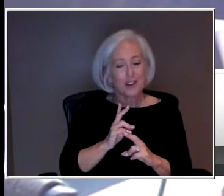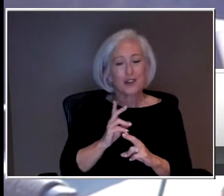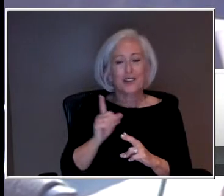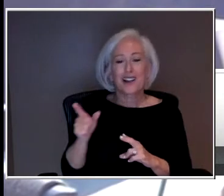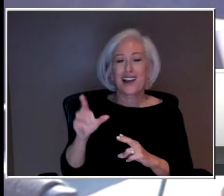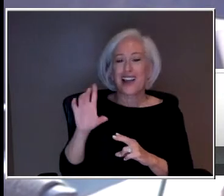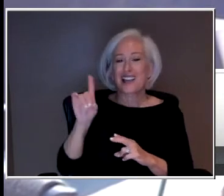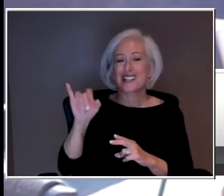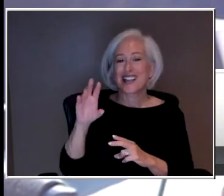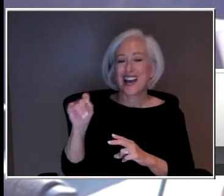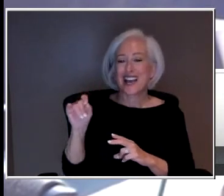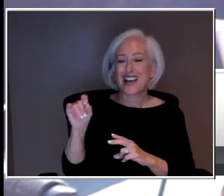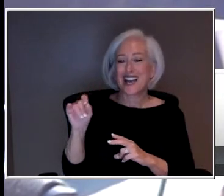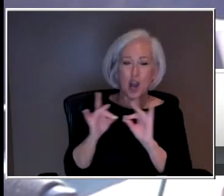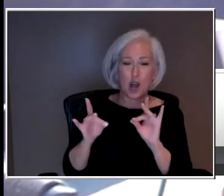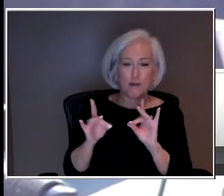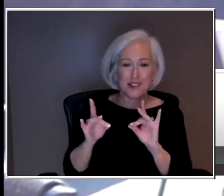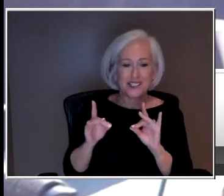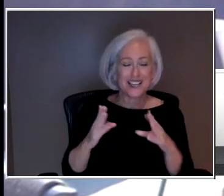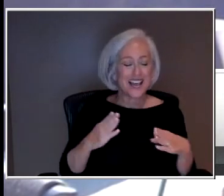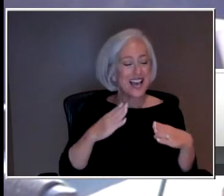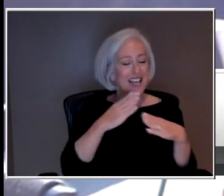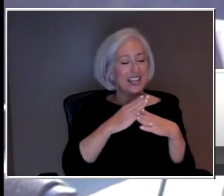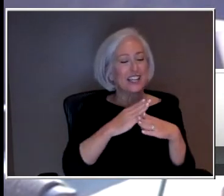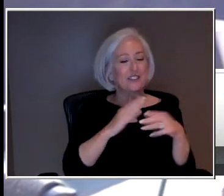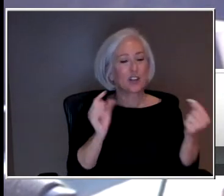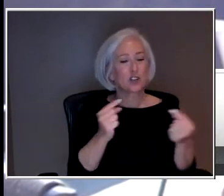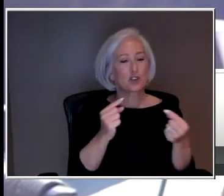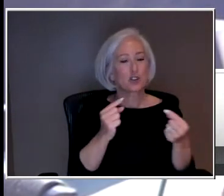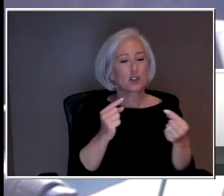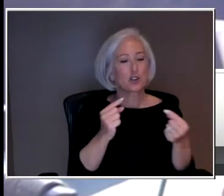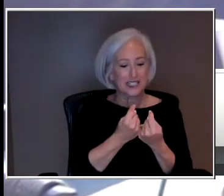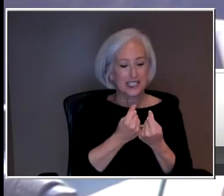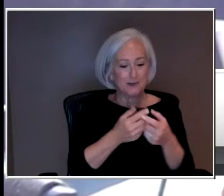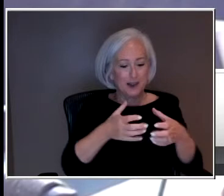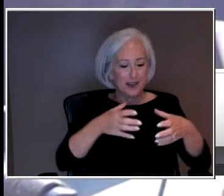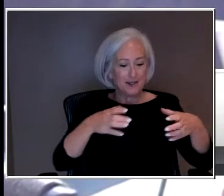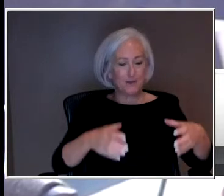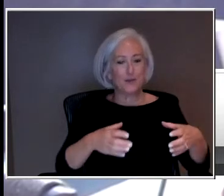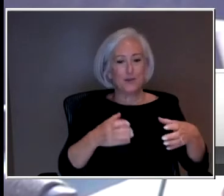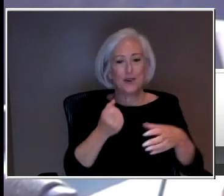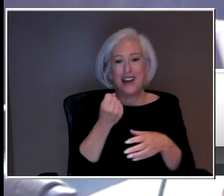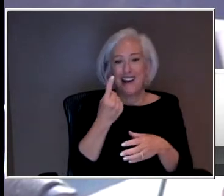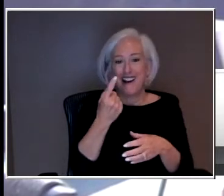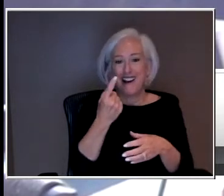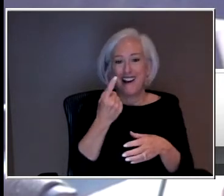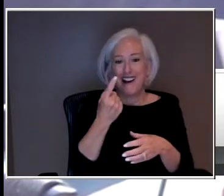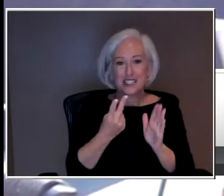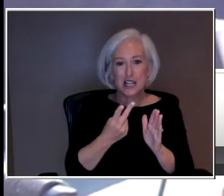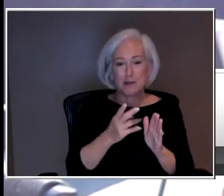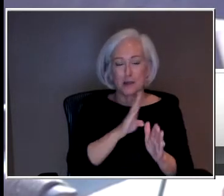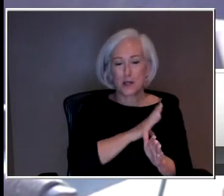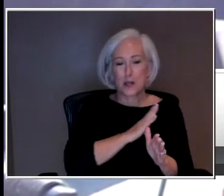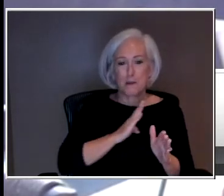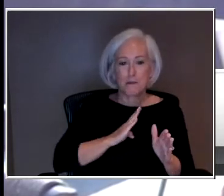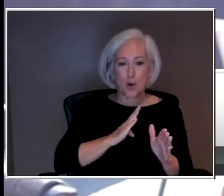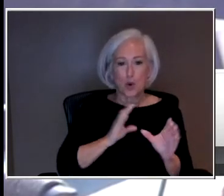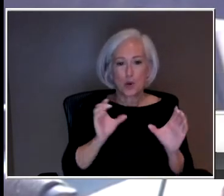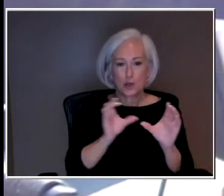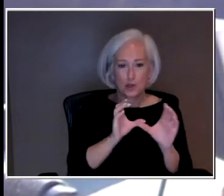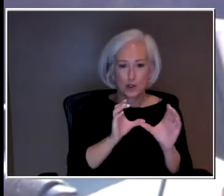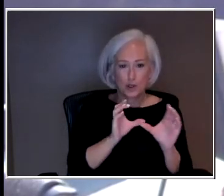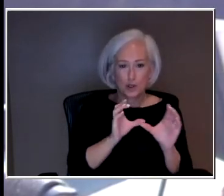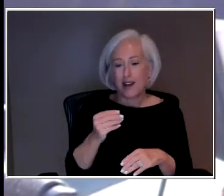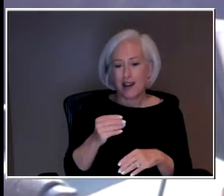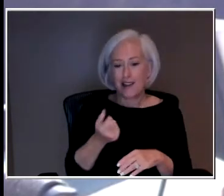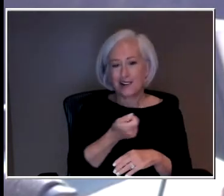pain team at the University of Kansas has now grown to, 11 double board certified physicians. We have 5 nurse practitioners. So it does take a team.